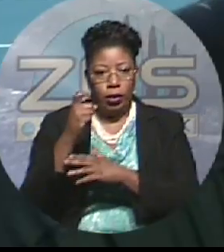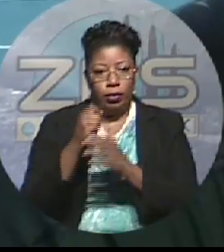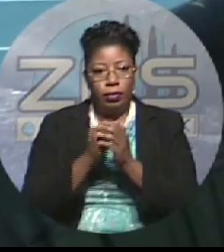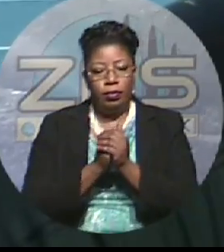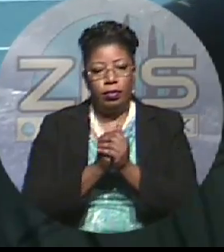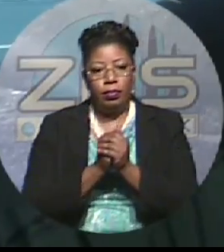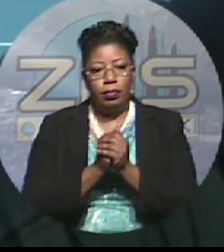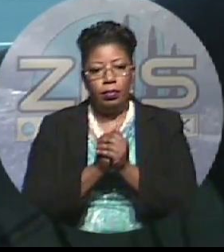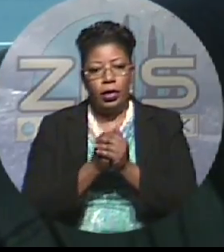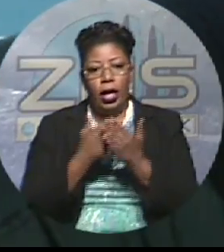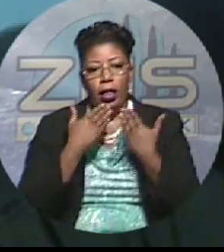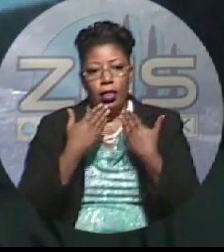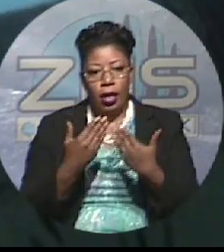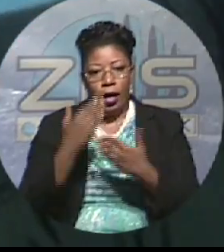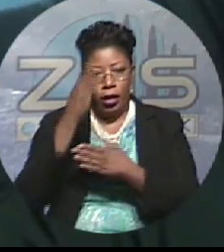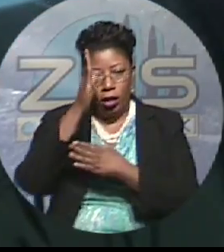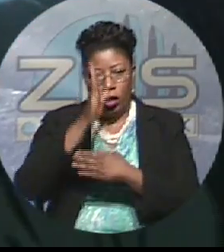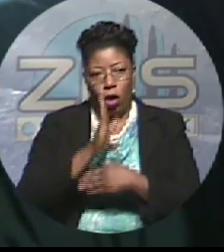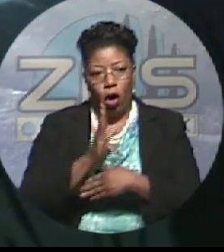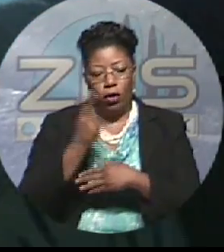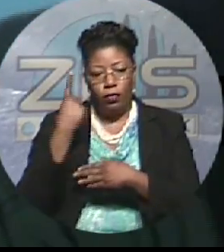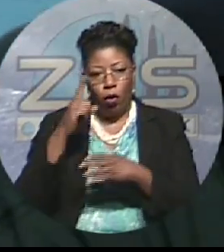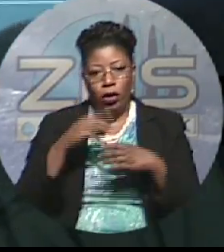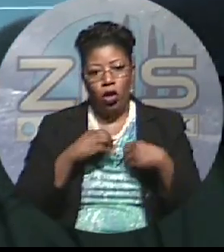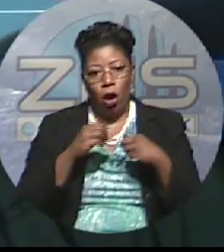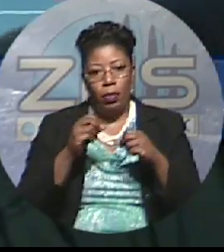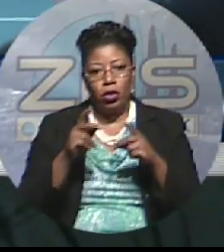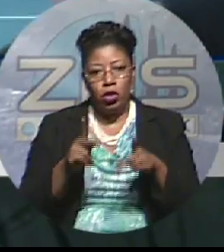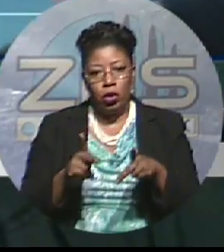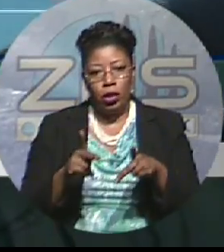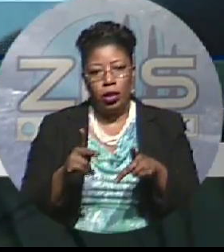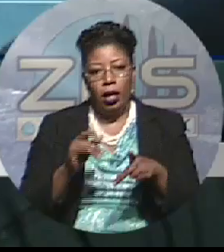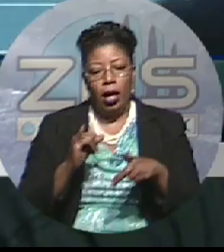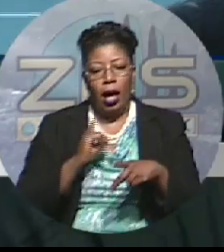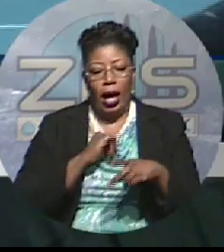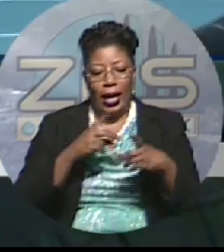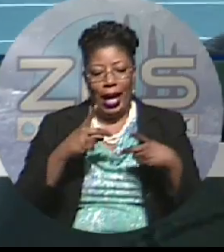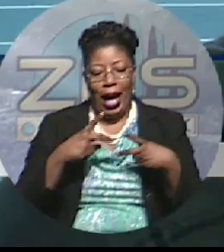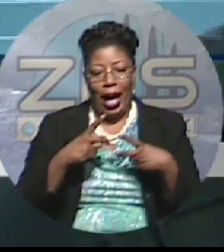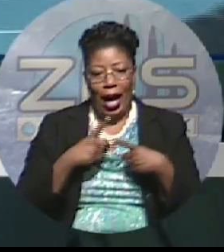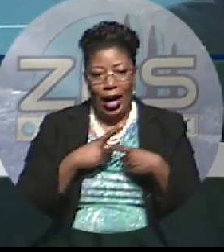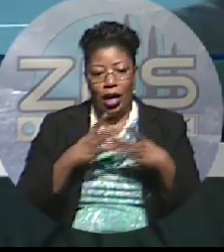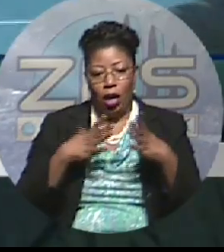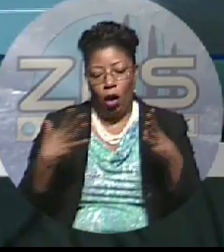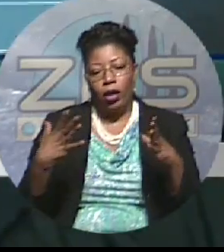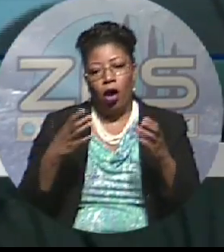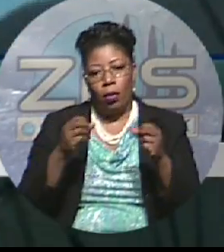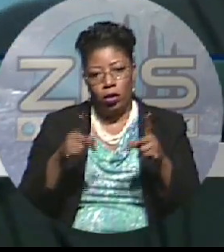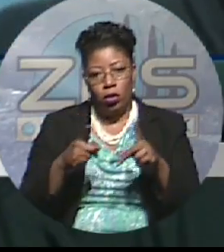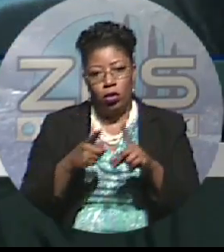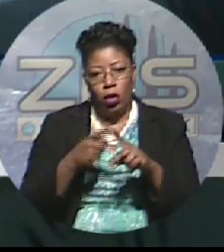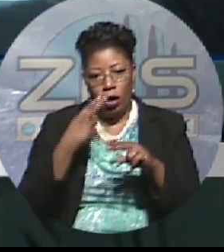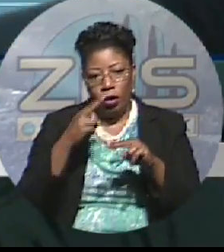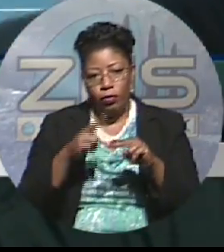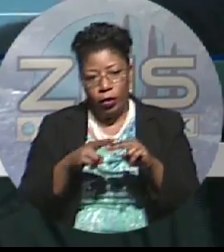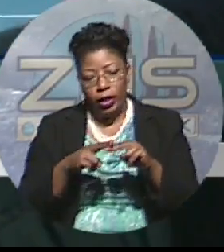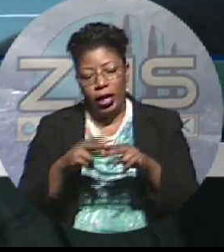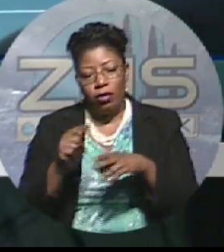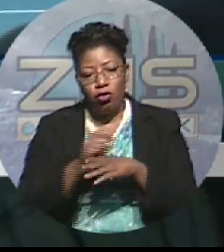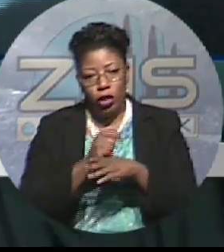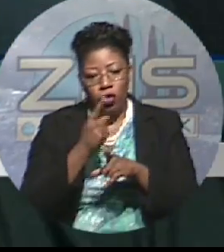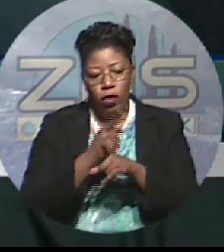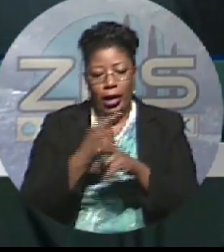52.17. I just thank God for the opportunity. I had a lot of fun in the race. Just using it as a little bit of training right now,